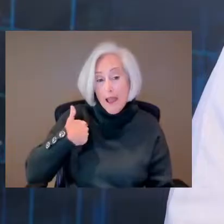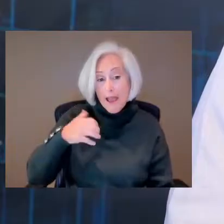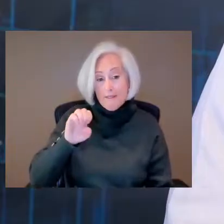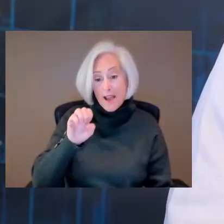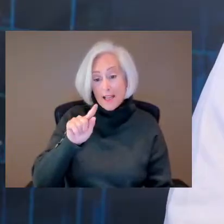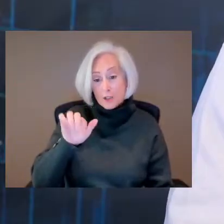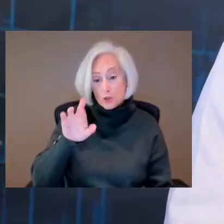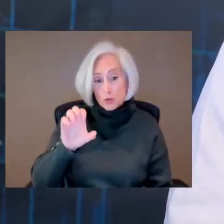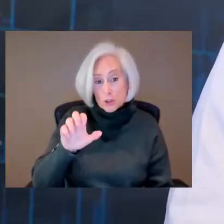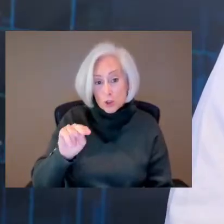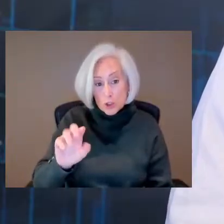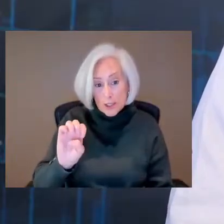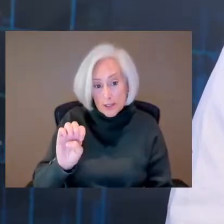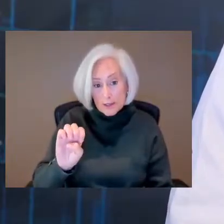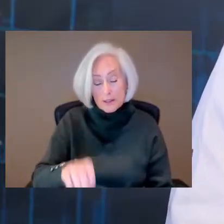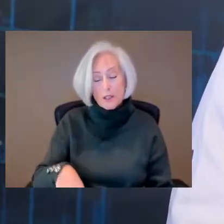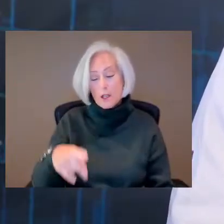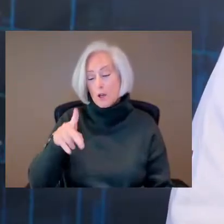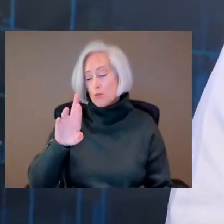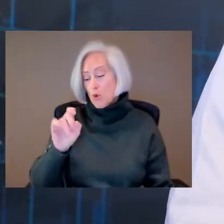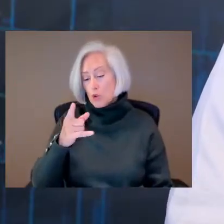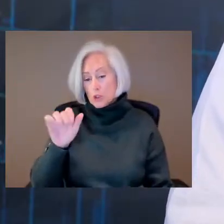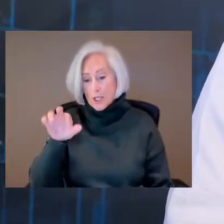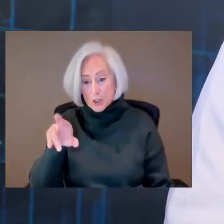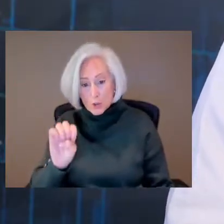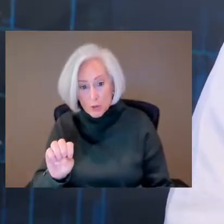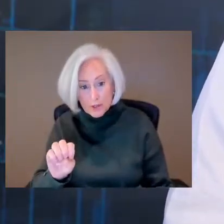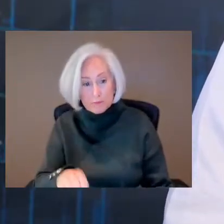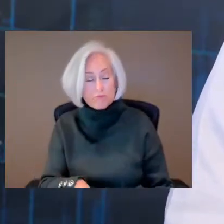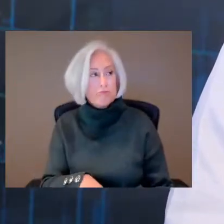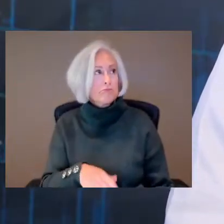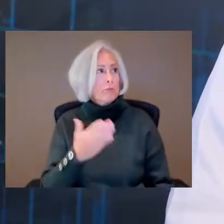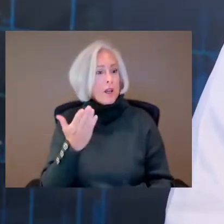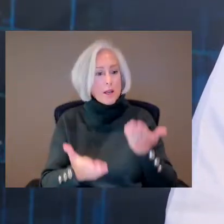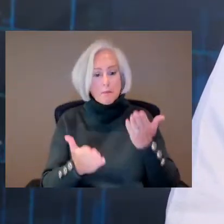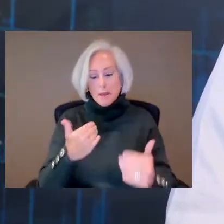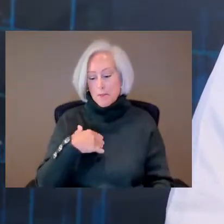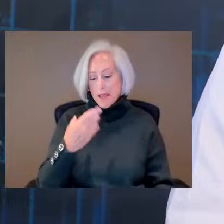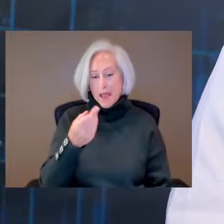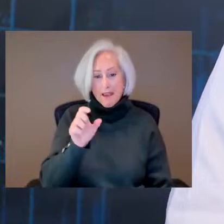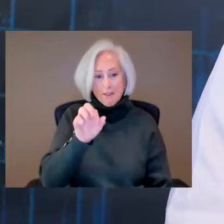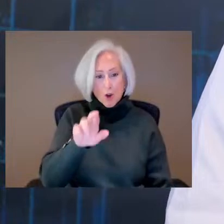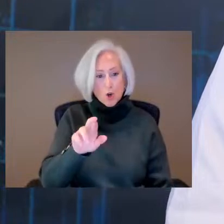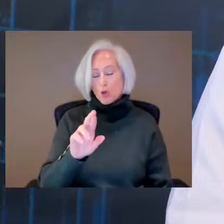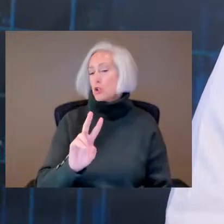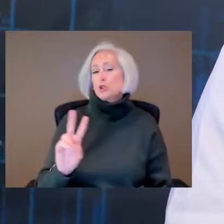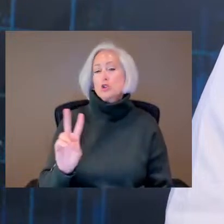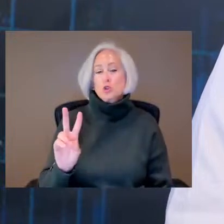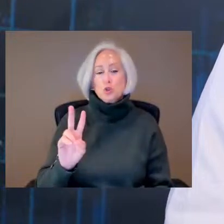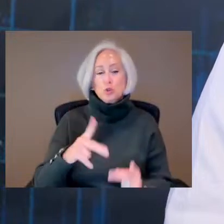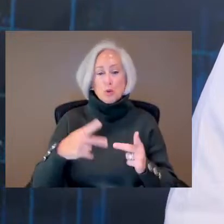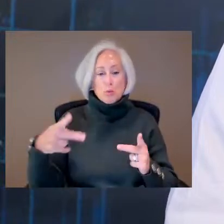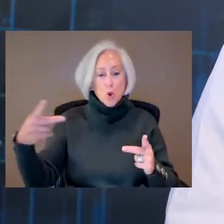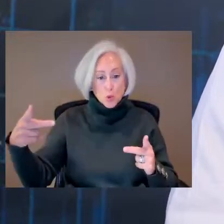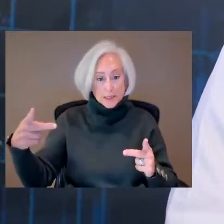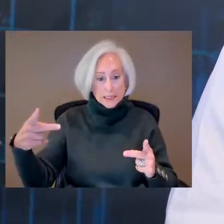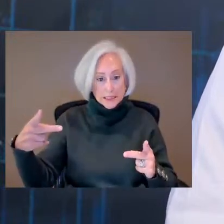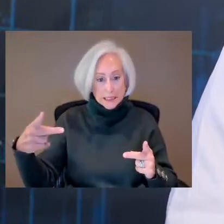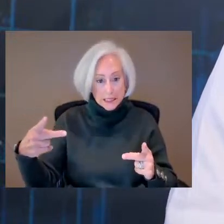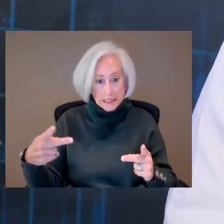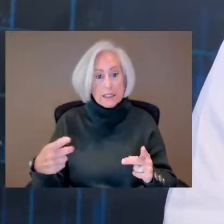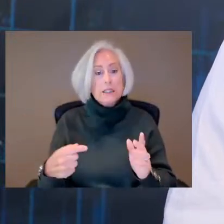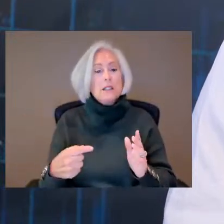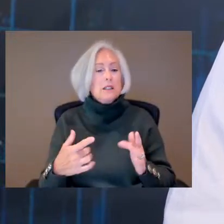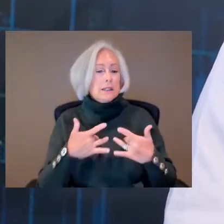are a special type of protein called HER2 that normally exists on breast tissue but are amplified in certain types of cancer